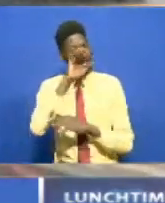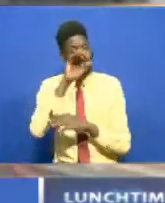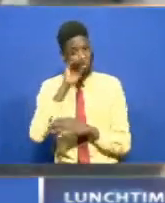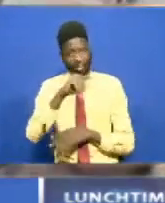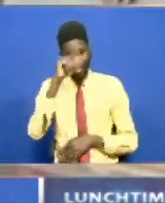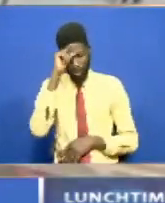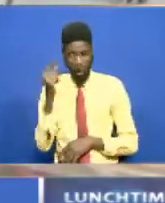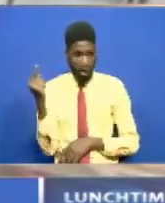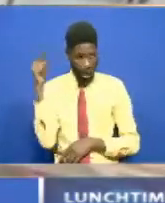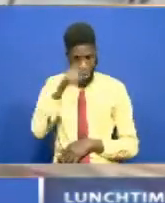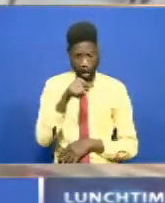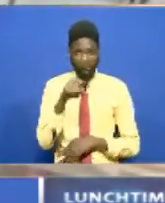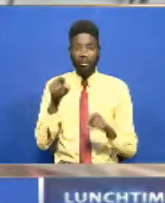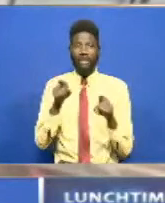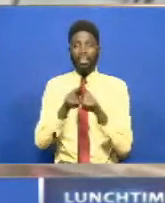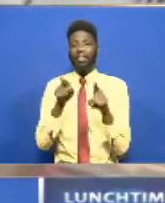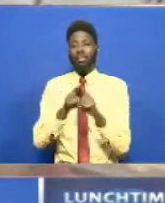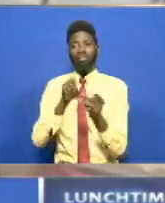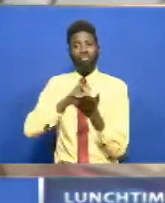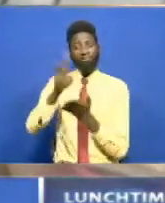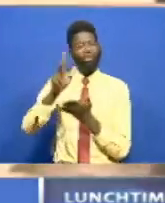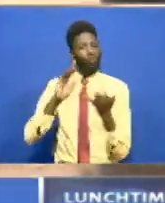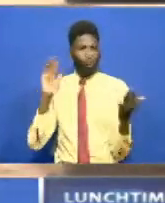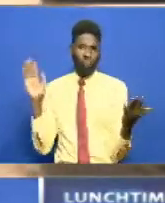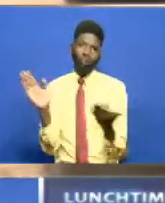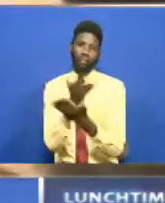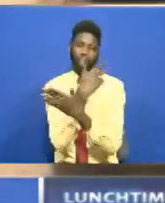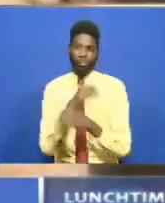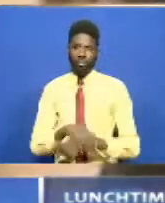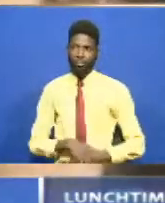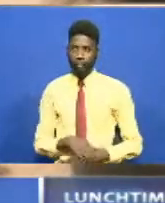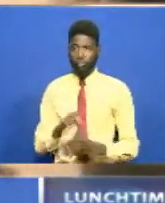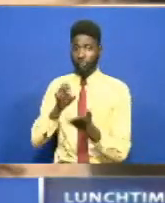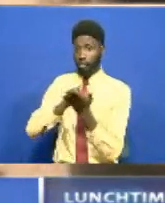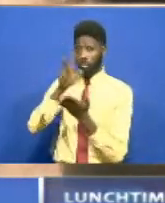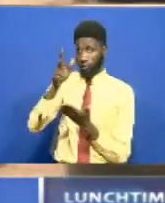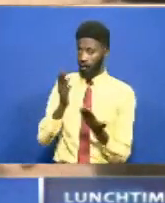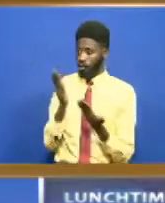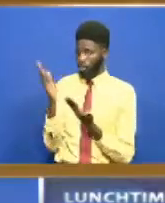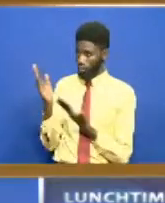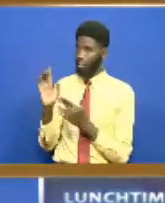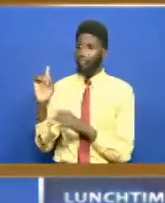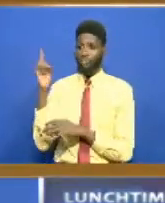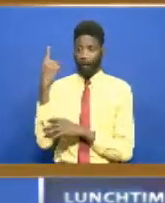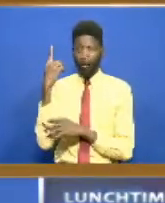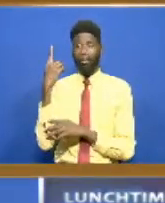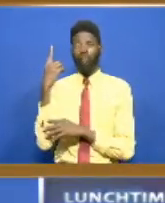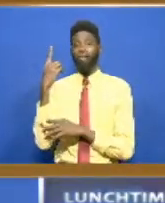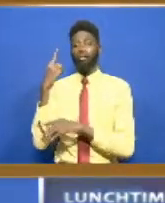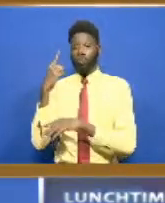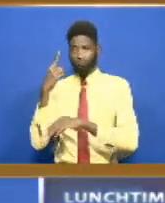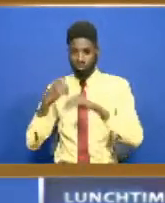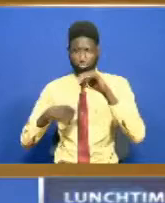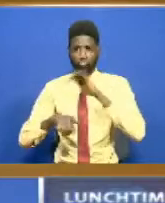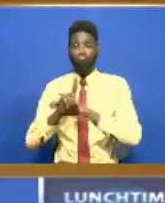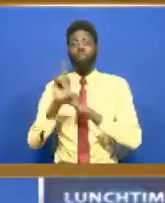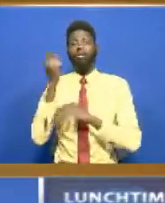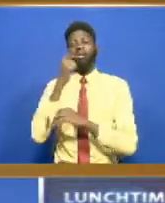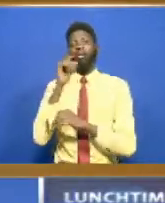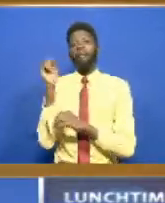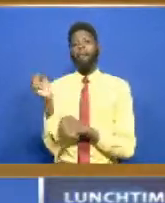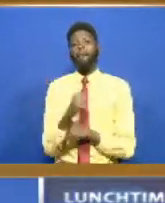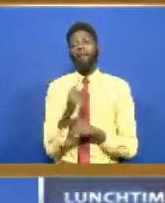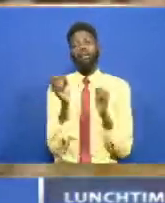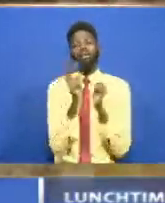ya kuondoa hizi wanyama hii wamekuja kwa wingi hivi. The locust first entered the country on December